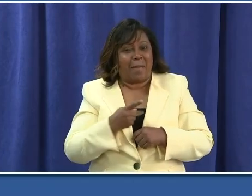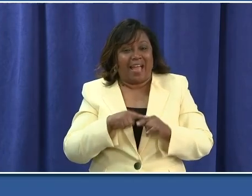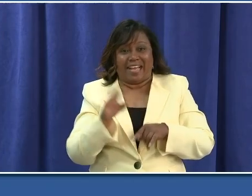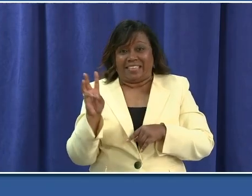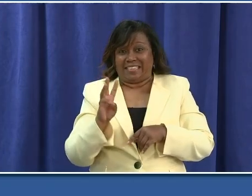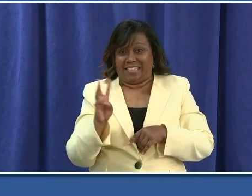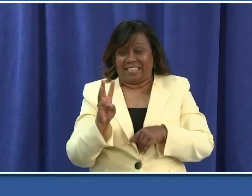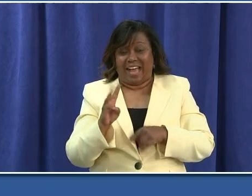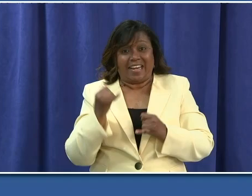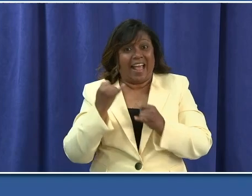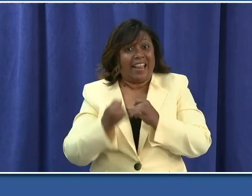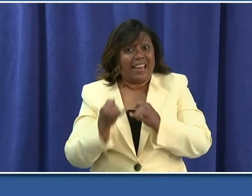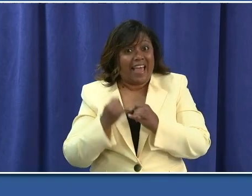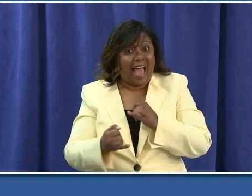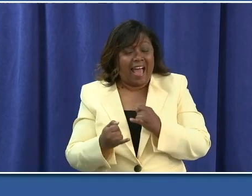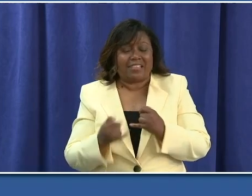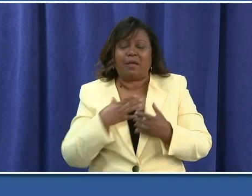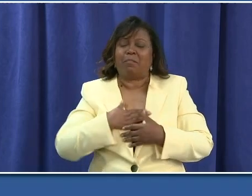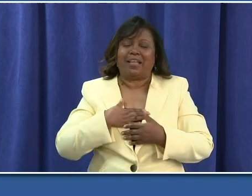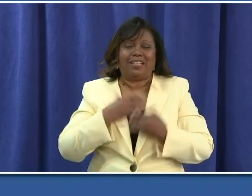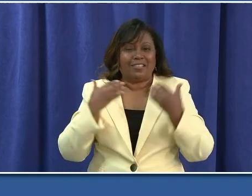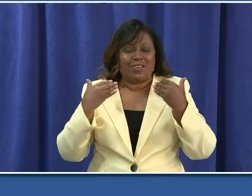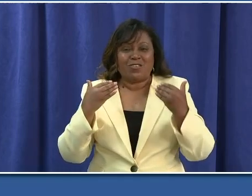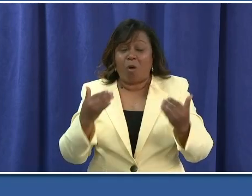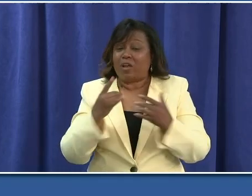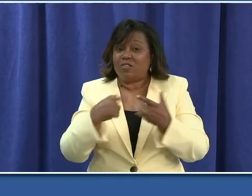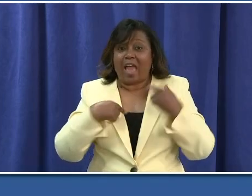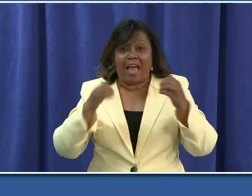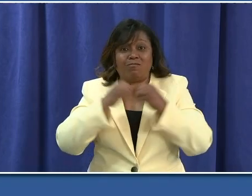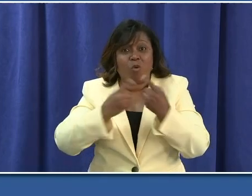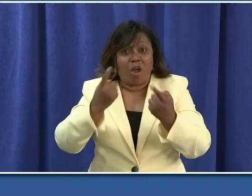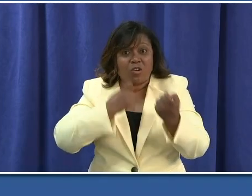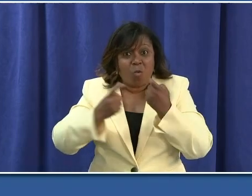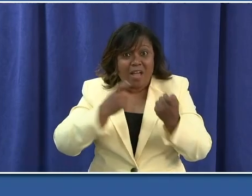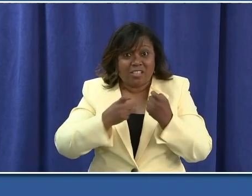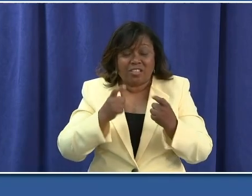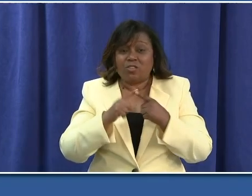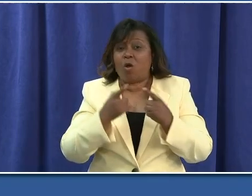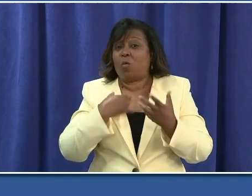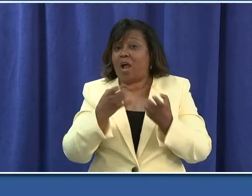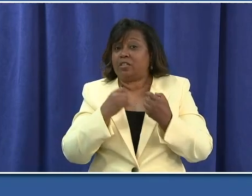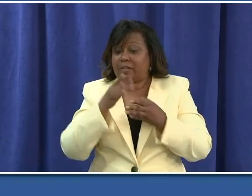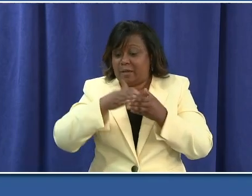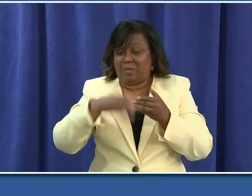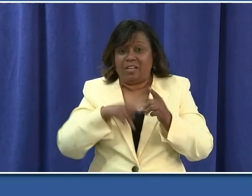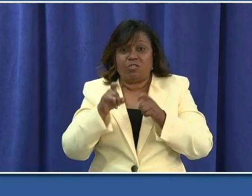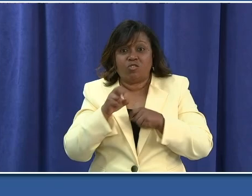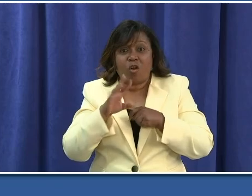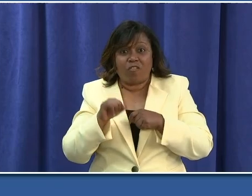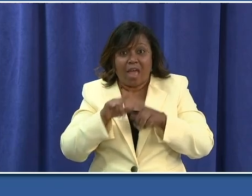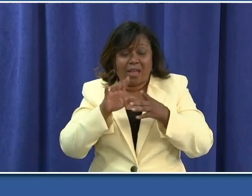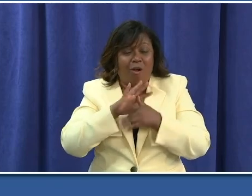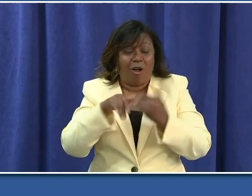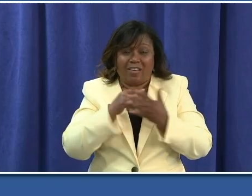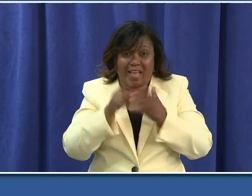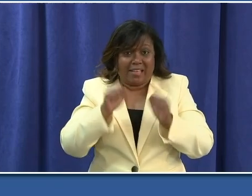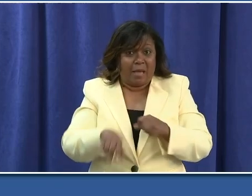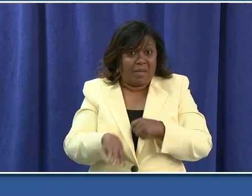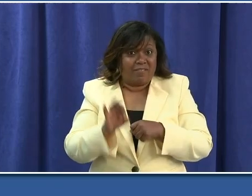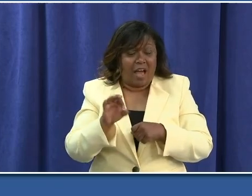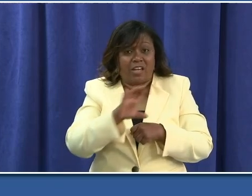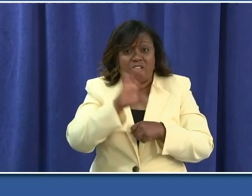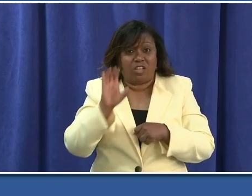6 p.m. And lastly, please go ahead if you have more questions or would like to complete our survey. All of that can be found